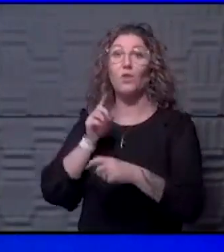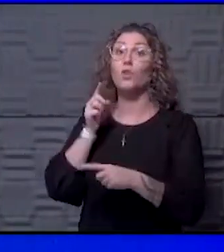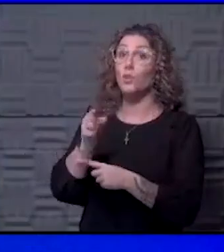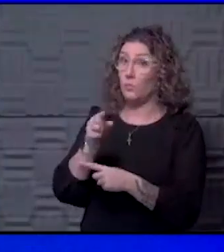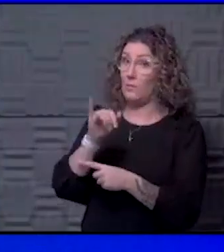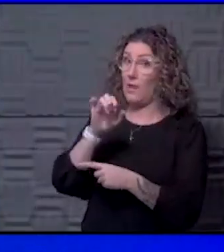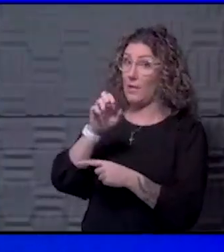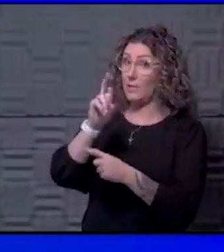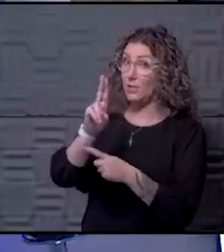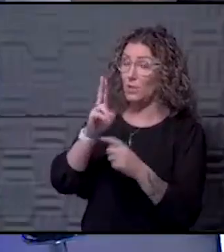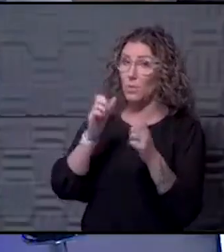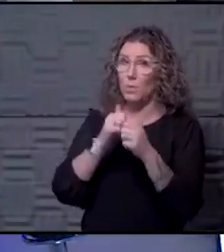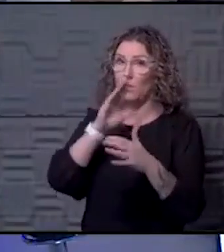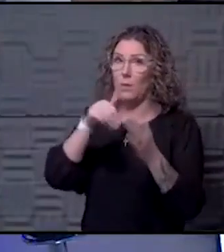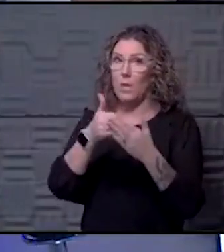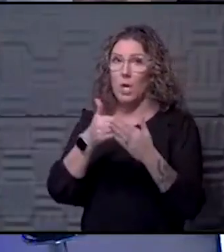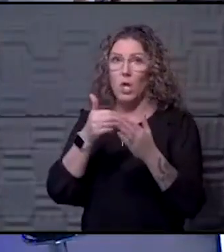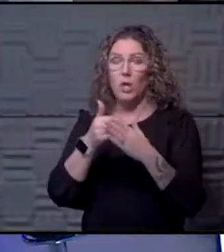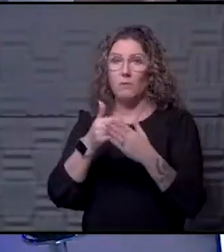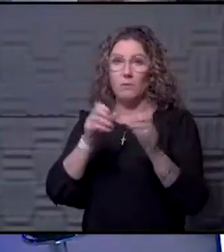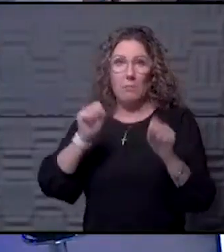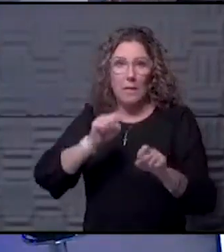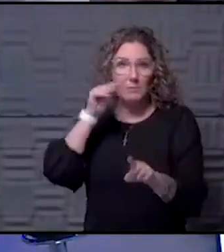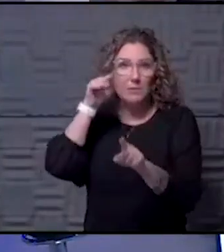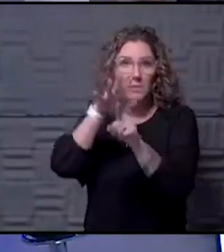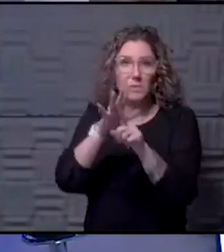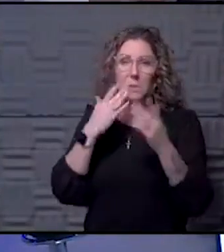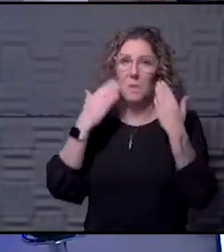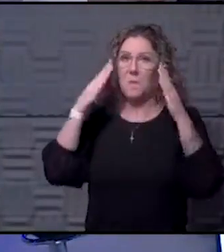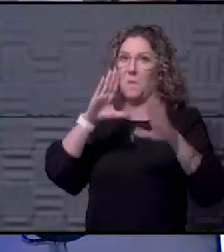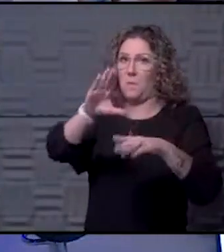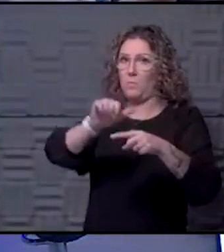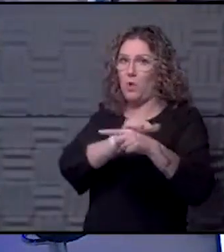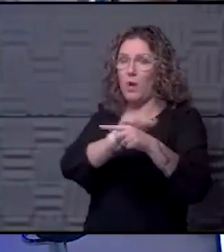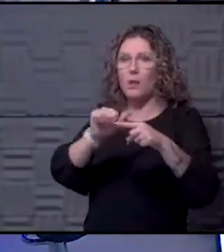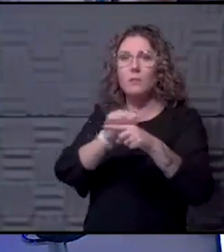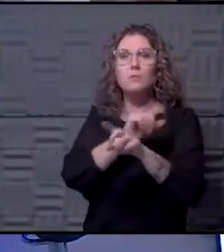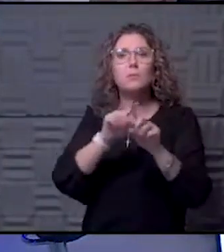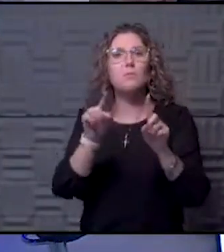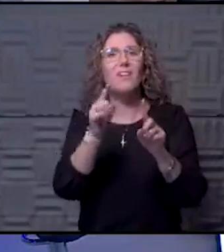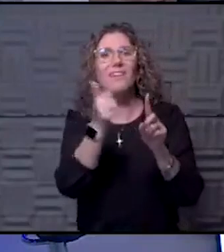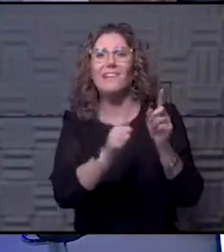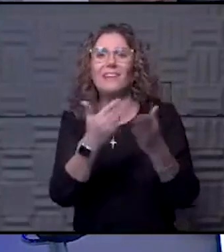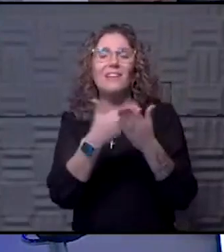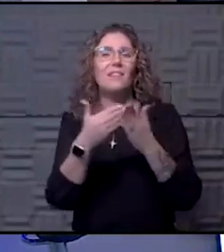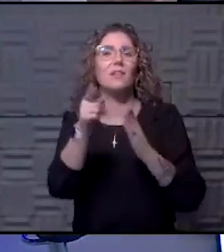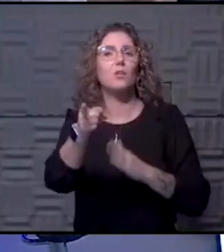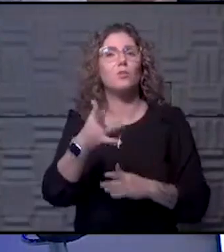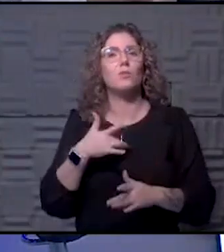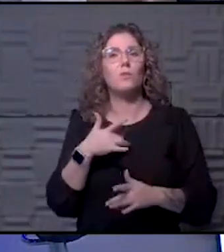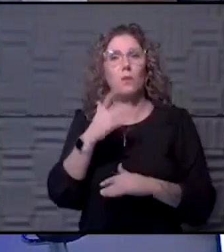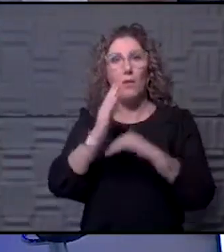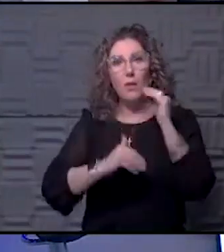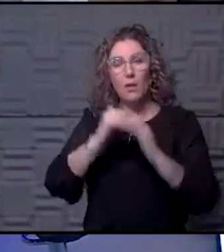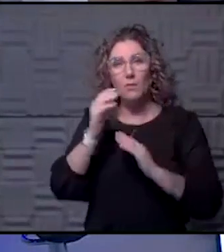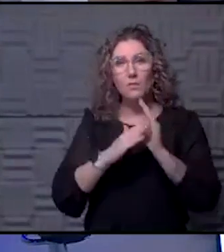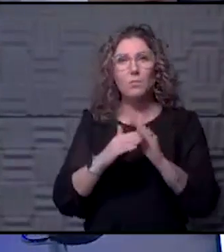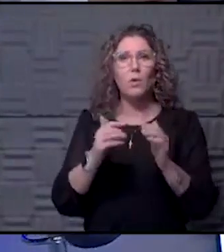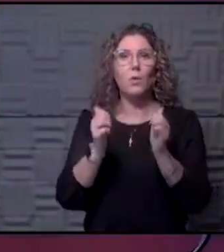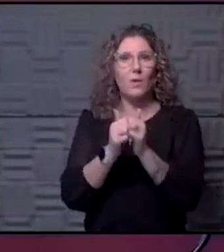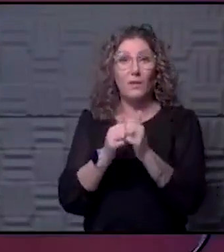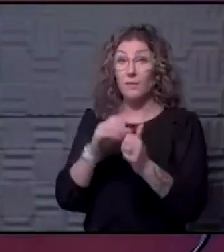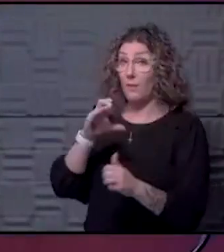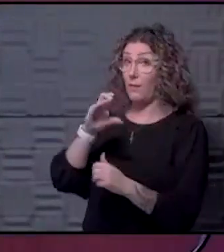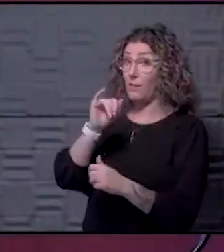in the ICU with all that intense possible exposure, I don't know what your practices were, but anything that you really feel comfortable with. So, Casey. Yeah,